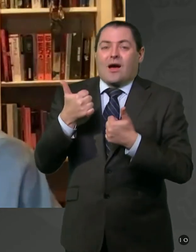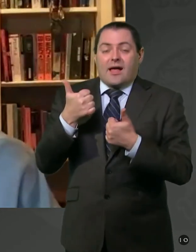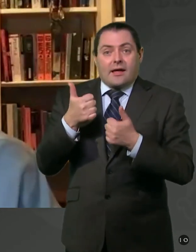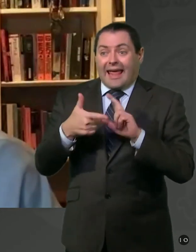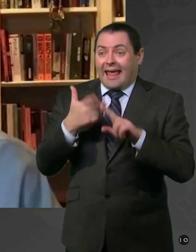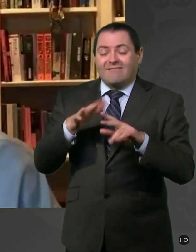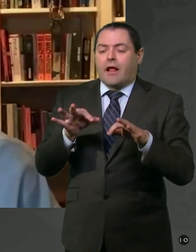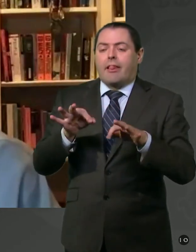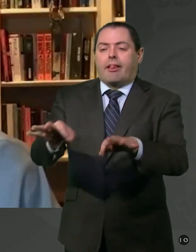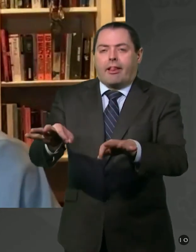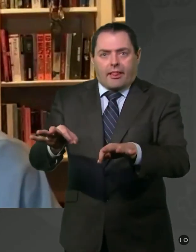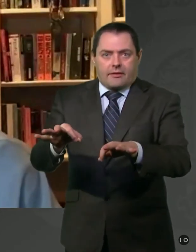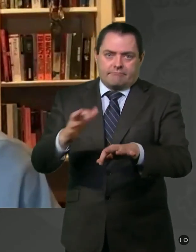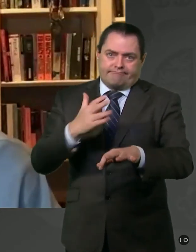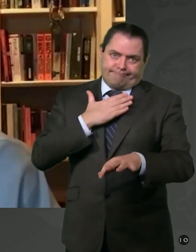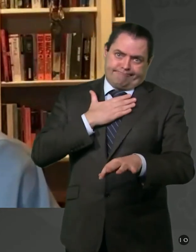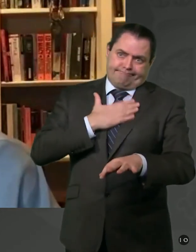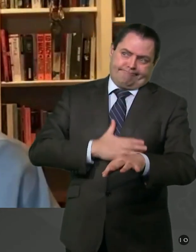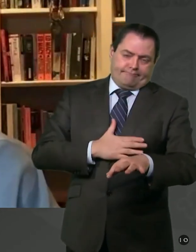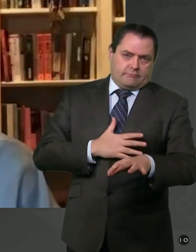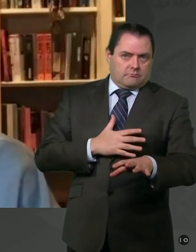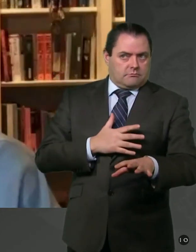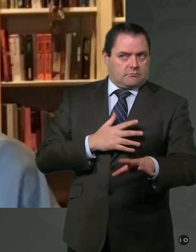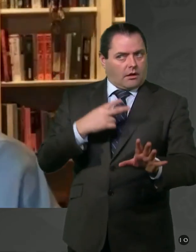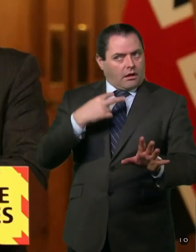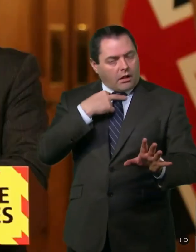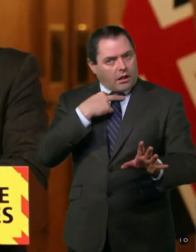bit miserable, to just wait until you were sure.